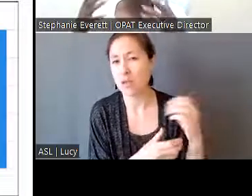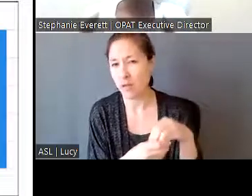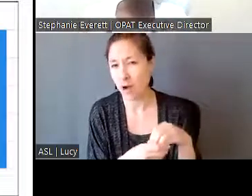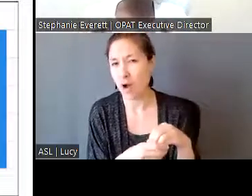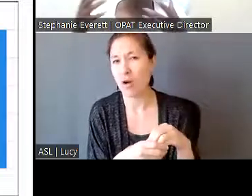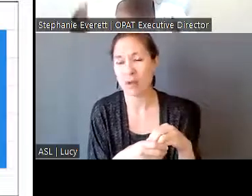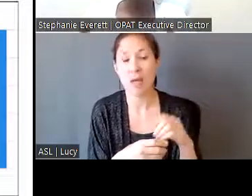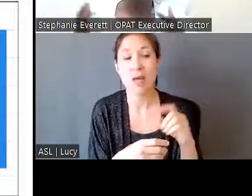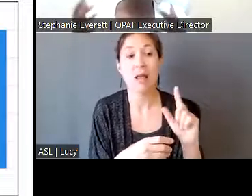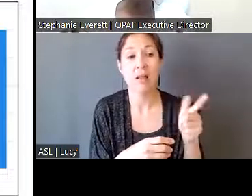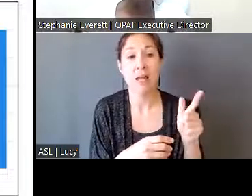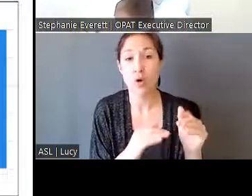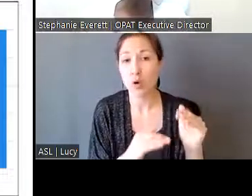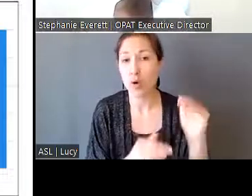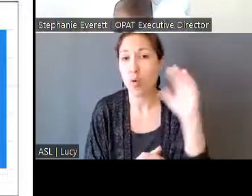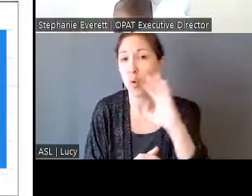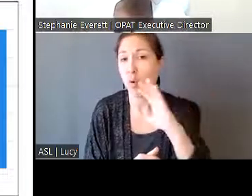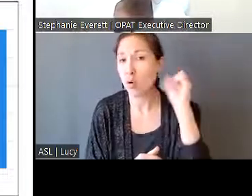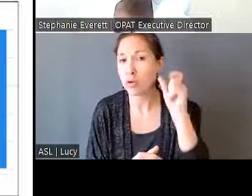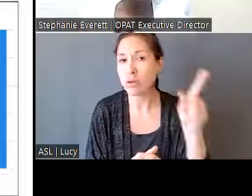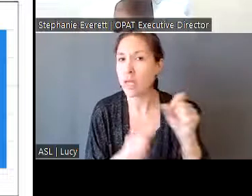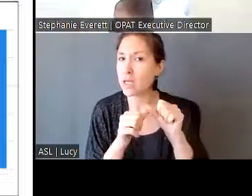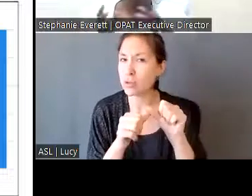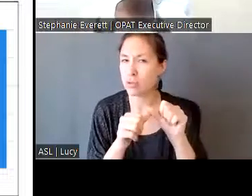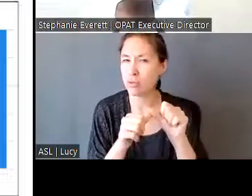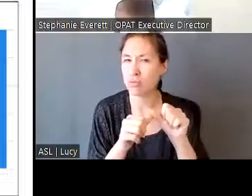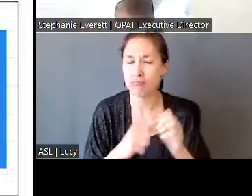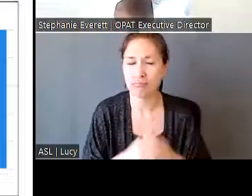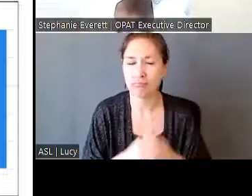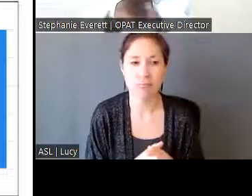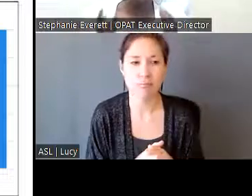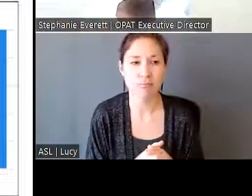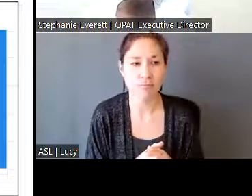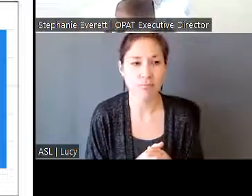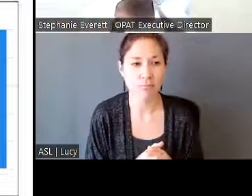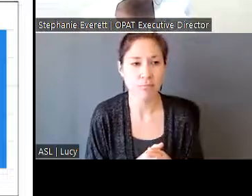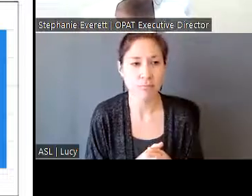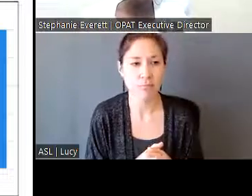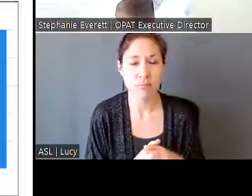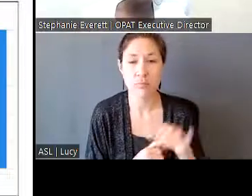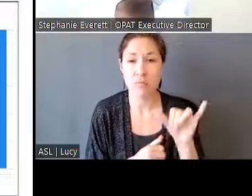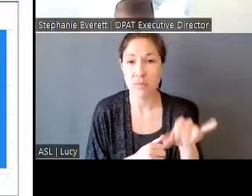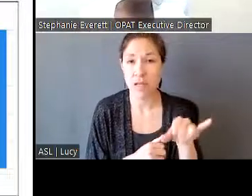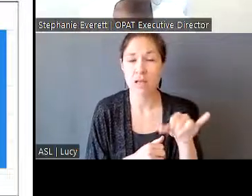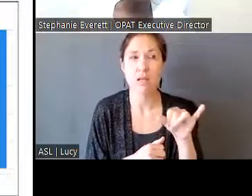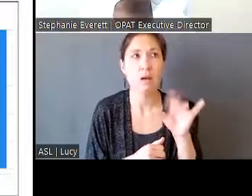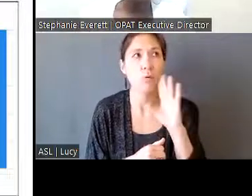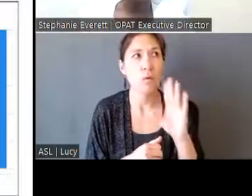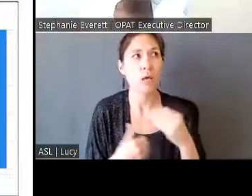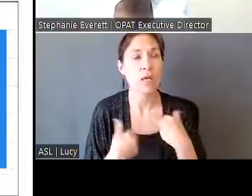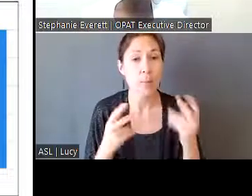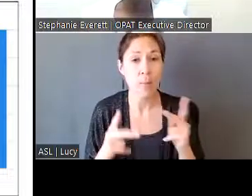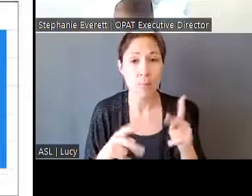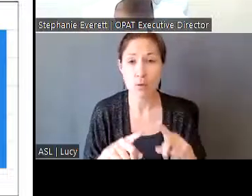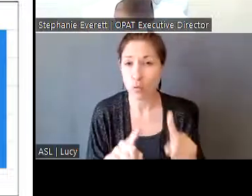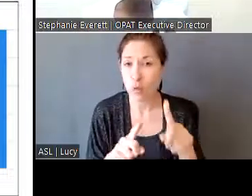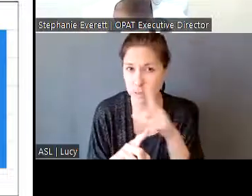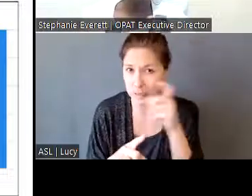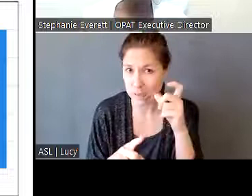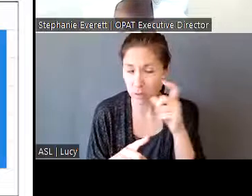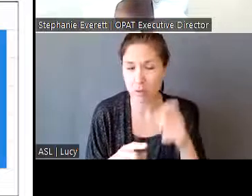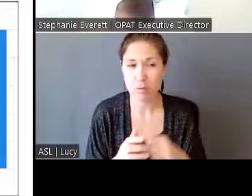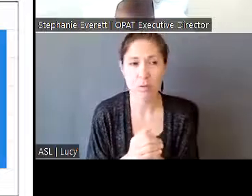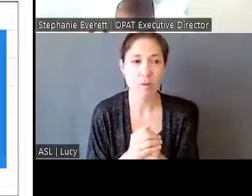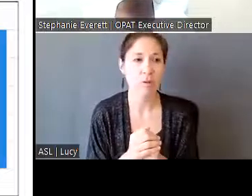older, they continue to do this work. So starting with that, we will have youth coming this summer. They will start to develop